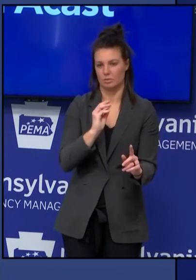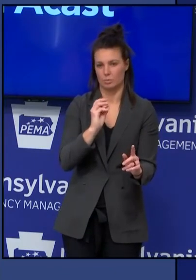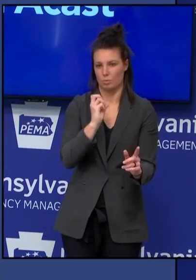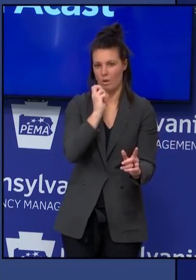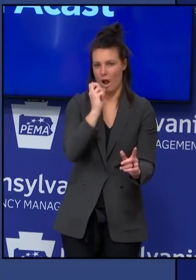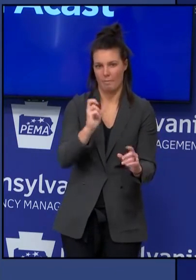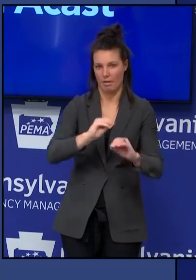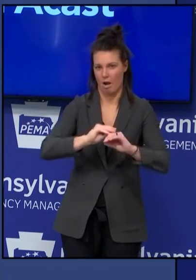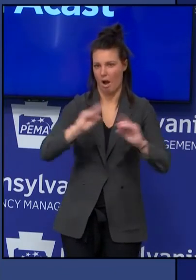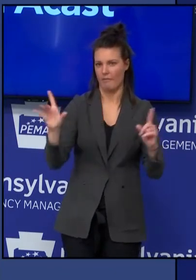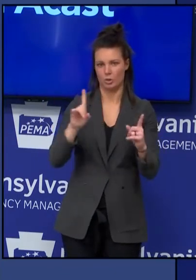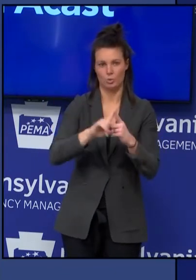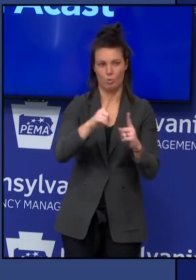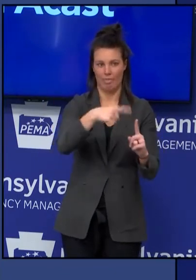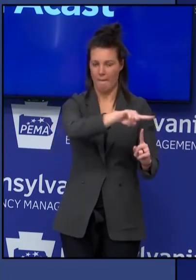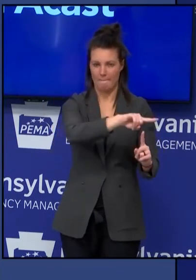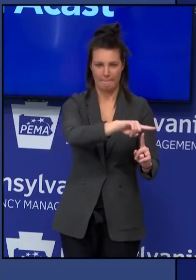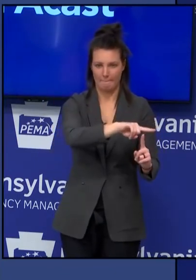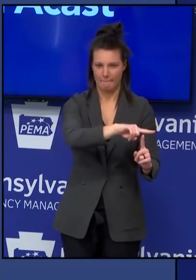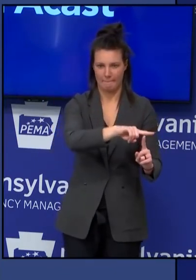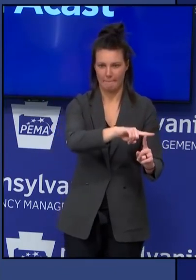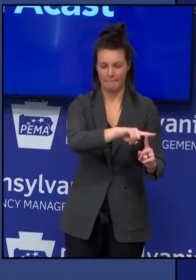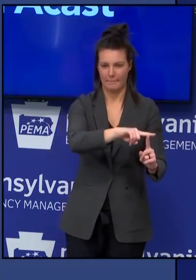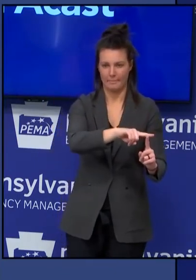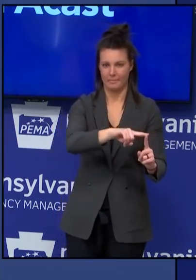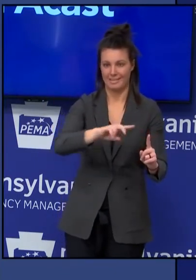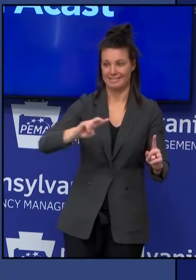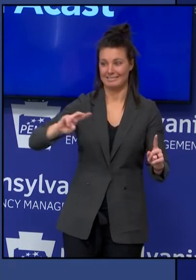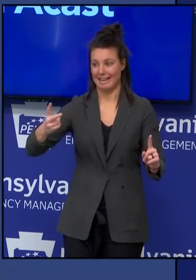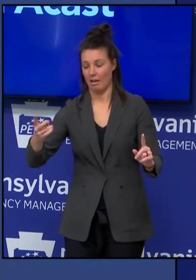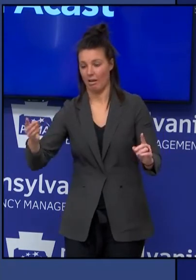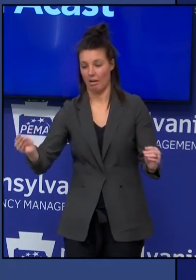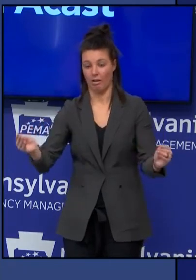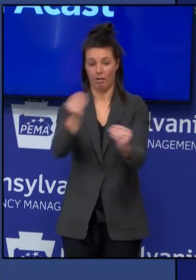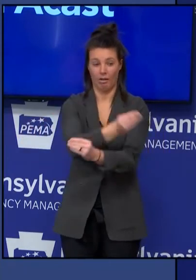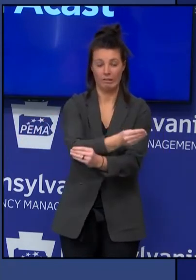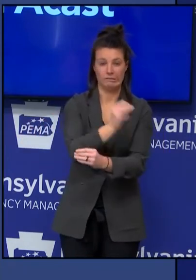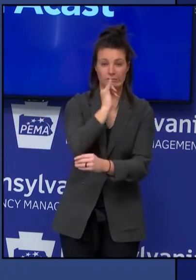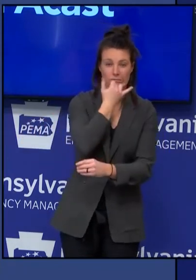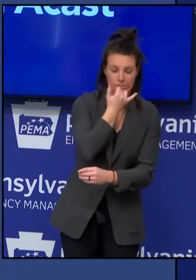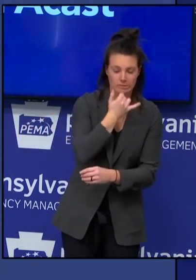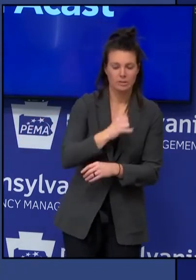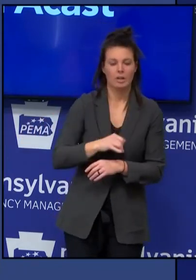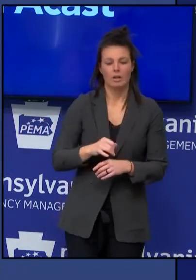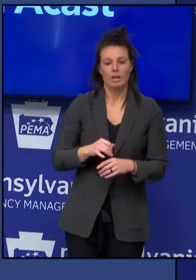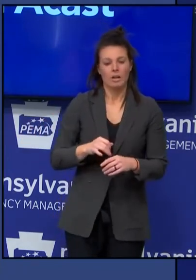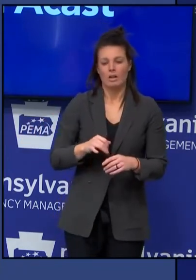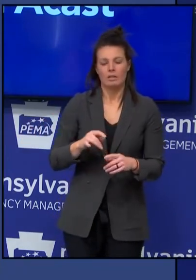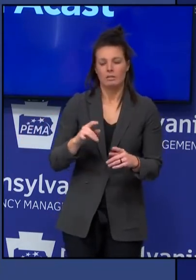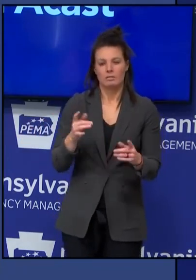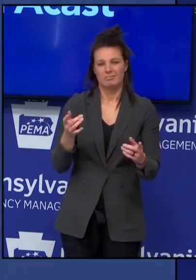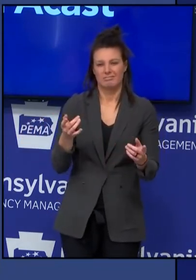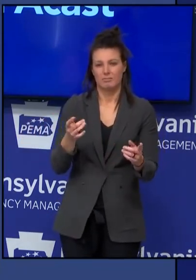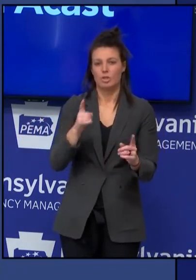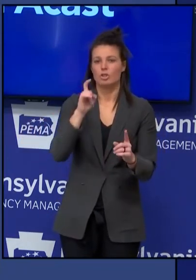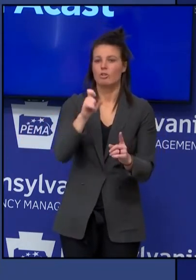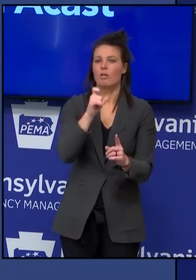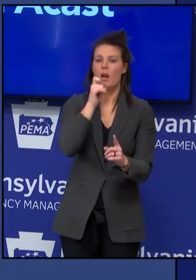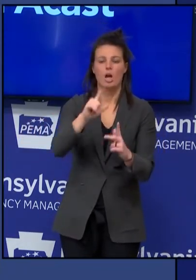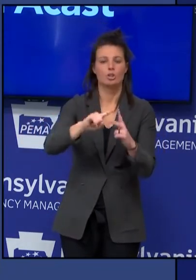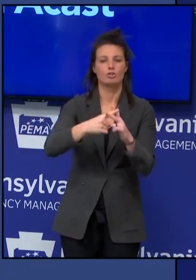that's visible to them in understanding that it was a second dose that was used as a first dose. And so they should not start their